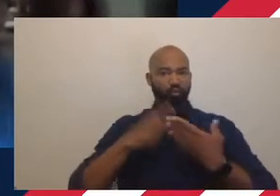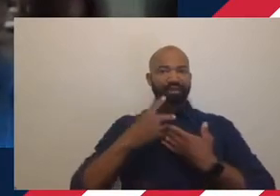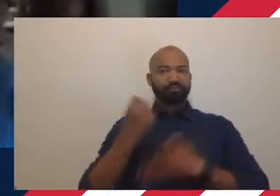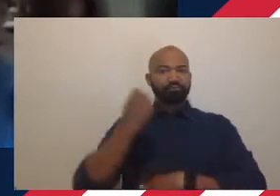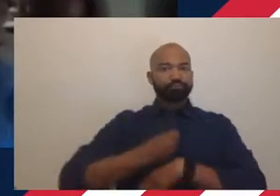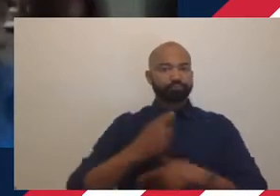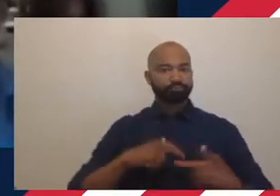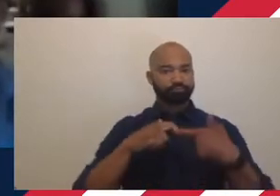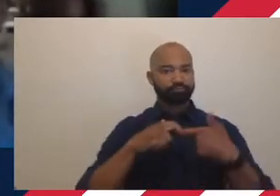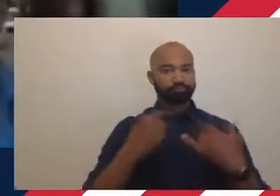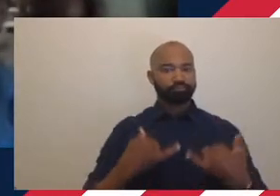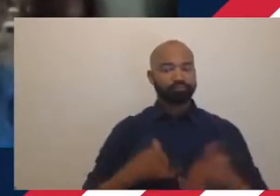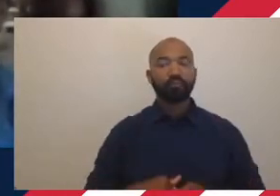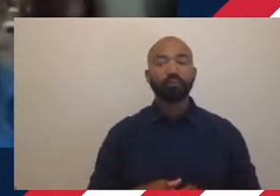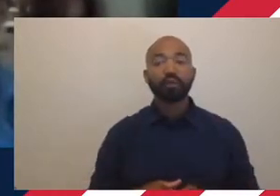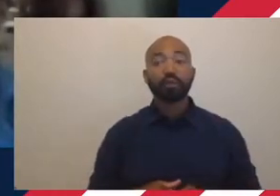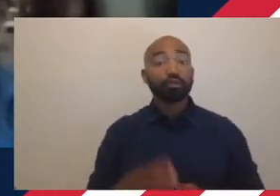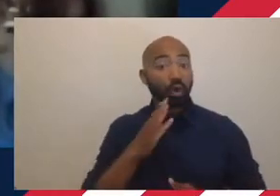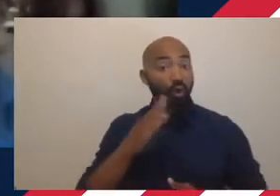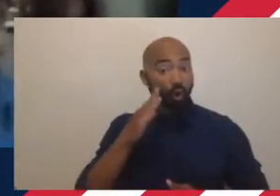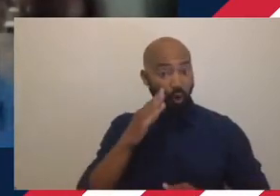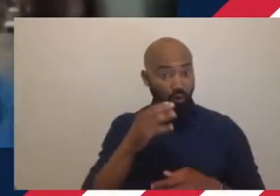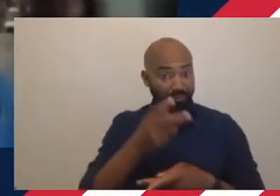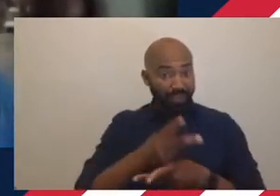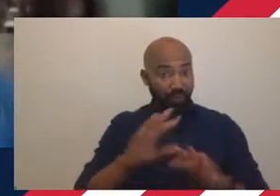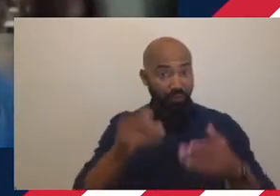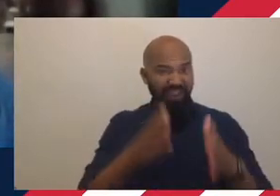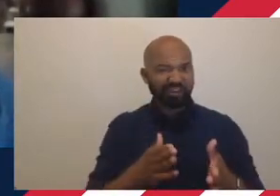of have served in the capacity of